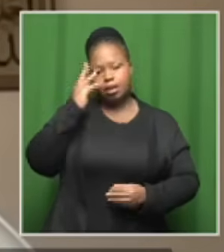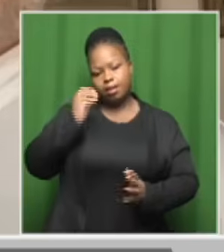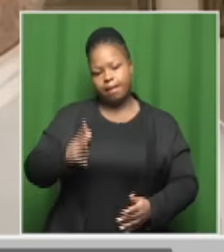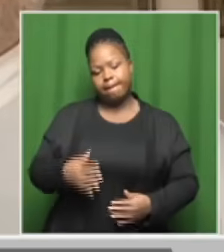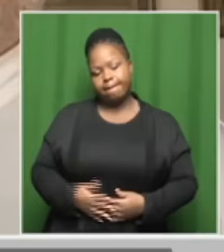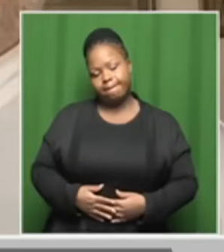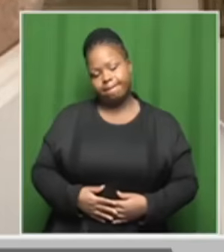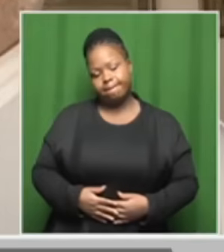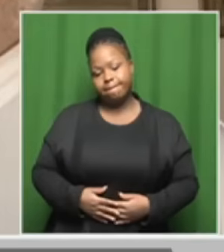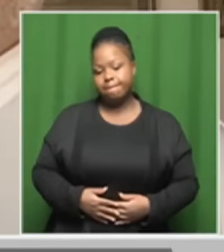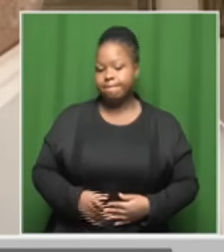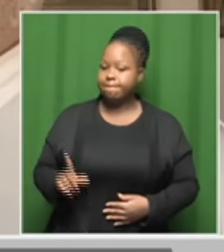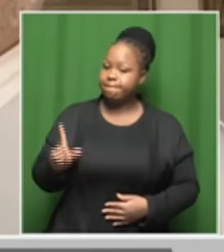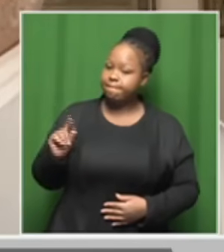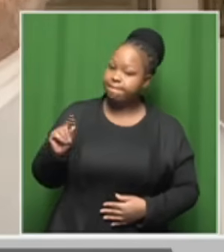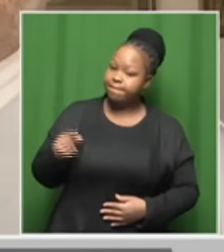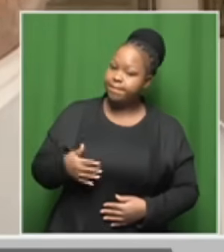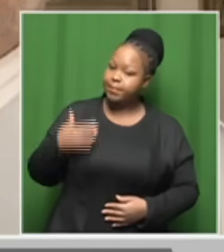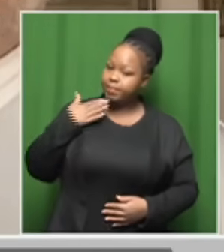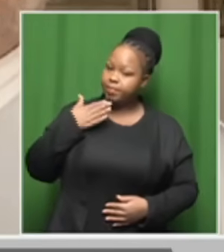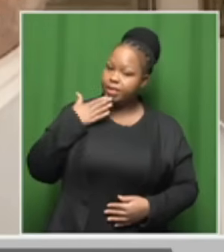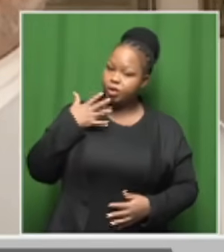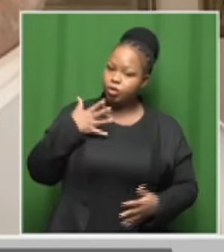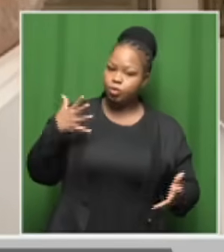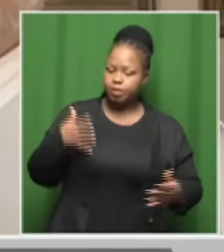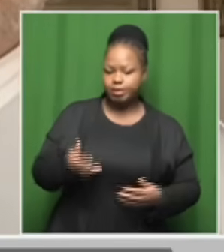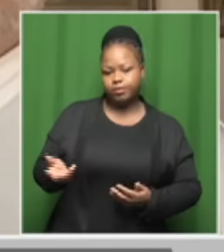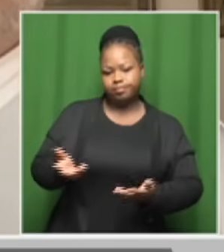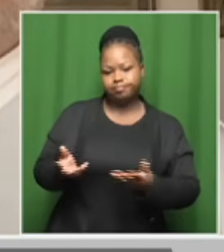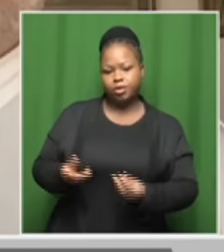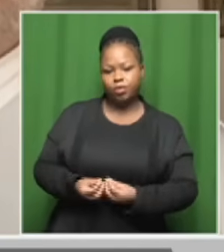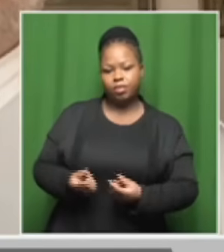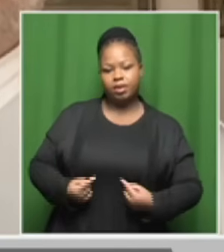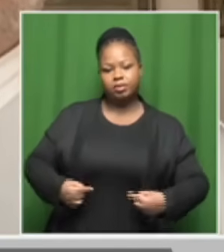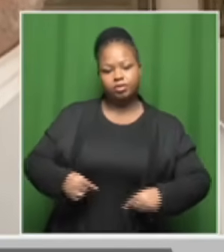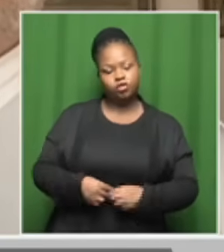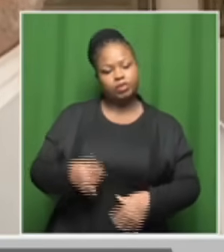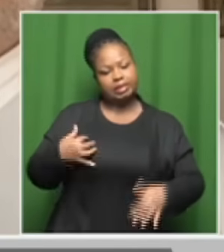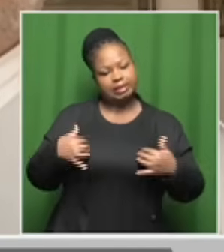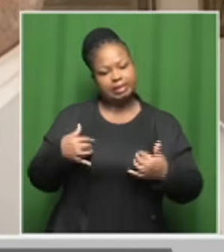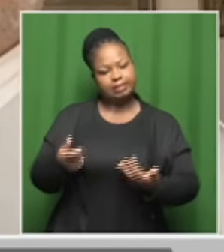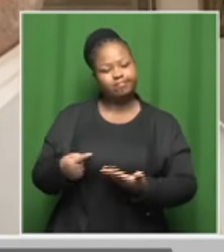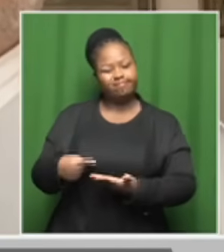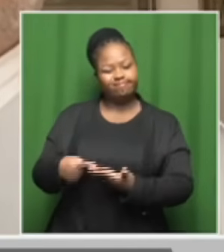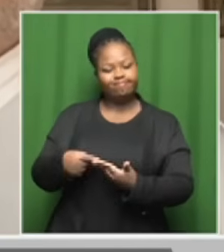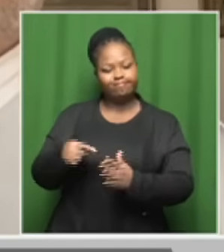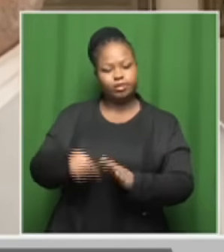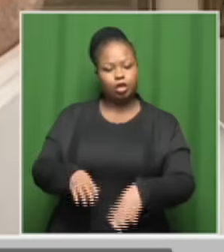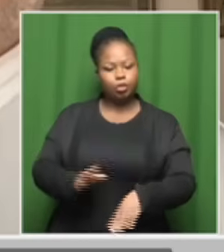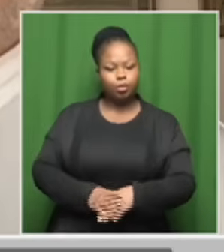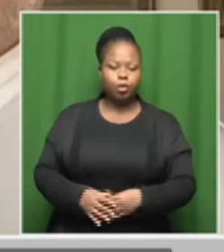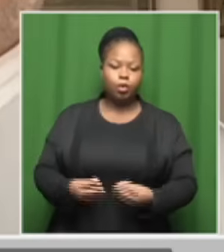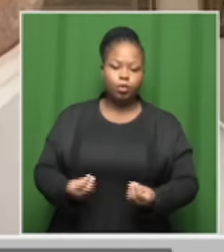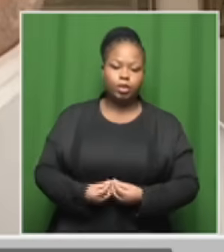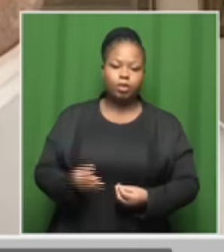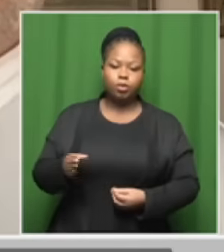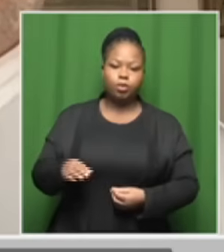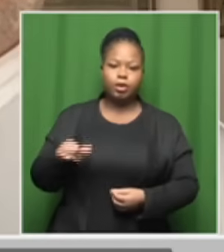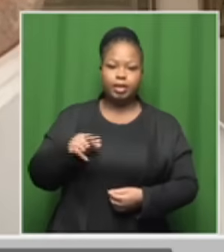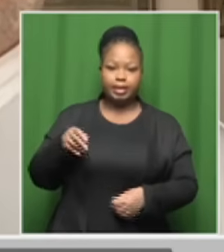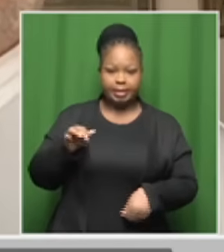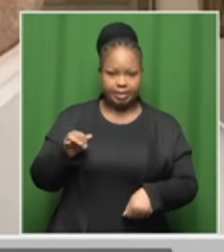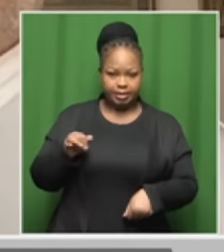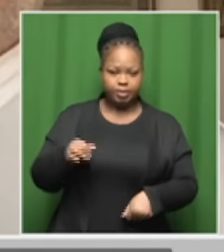Dr. Gallie, very interesting, and thank you so much for engaging us, and looking forward to further engagement. Dr. Muavia